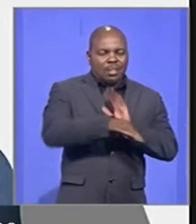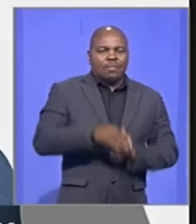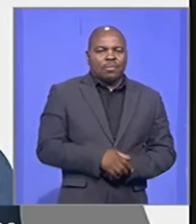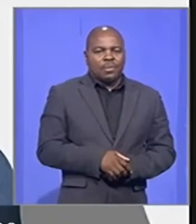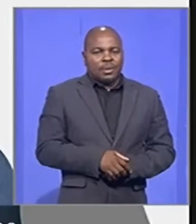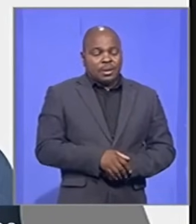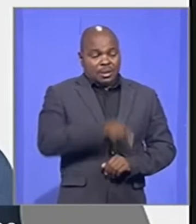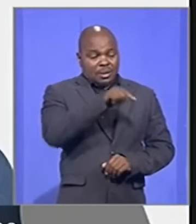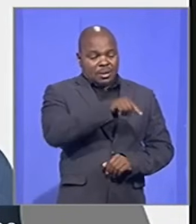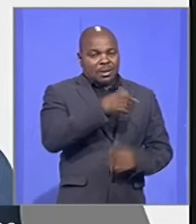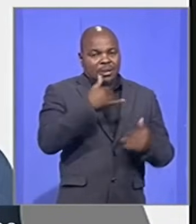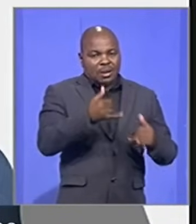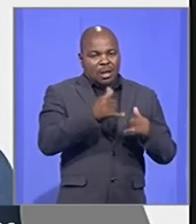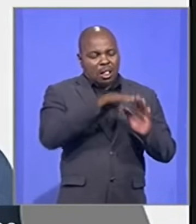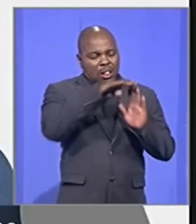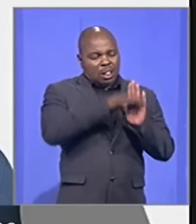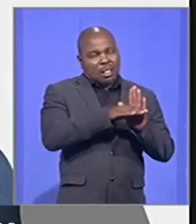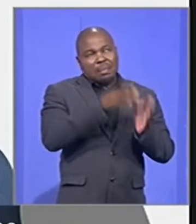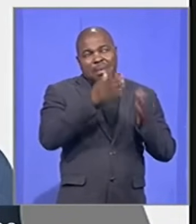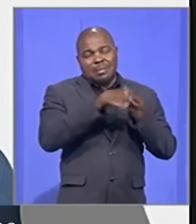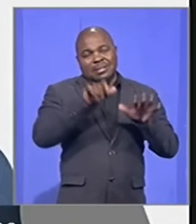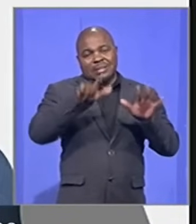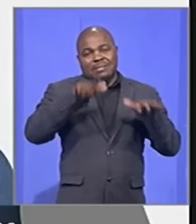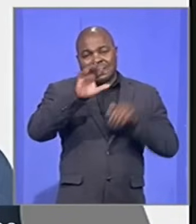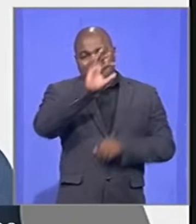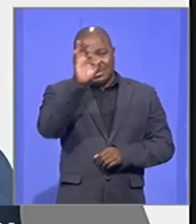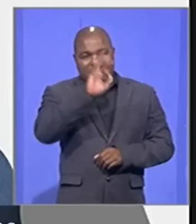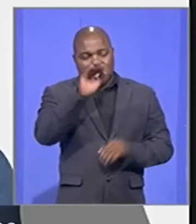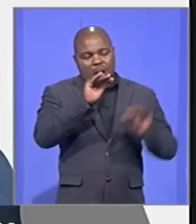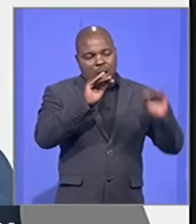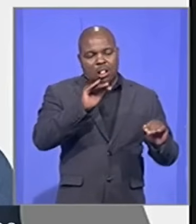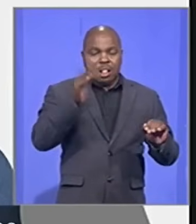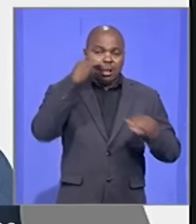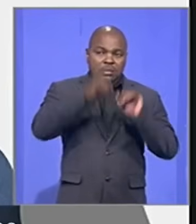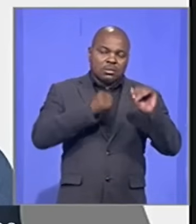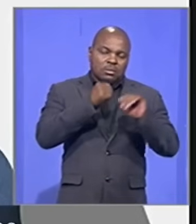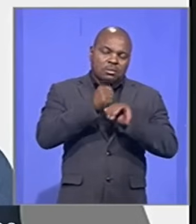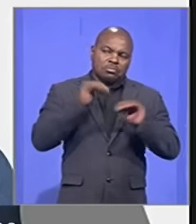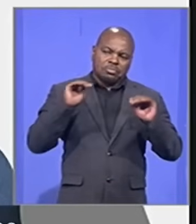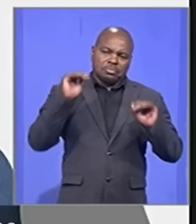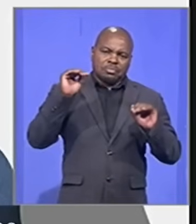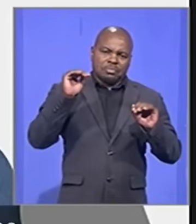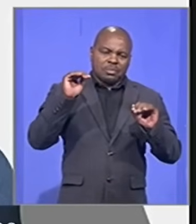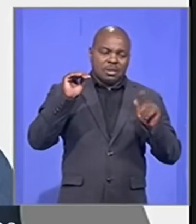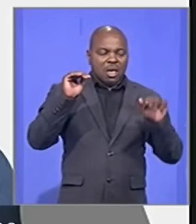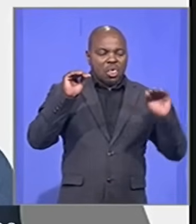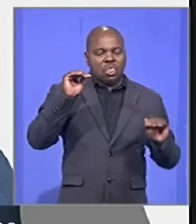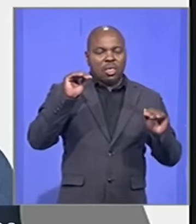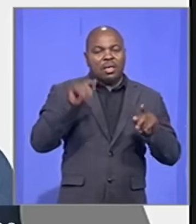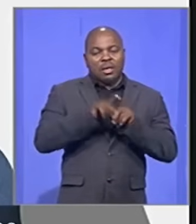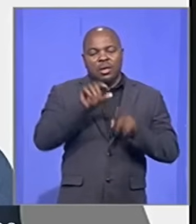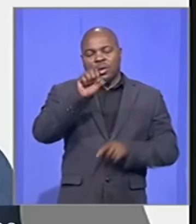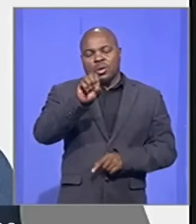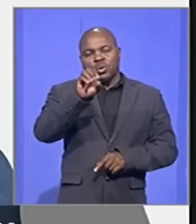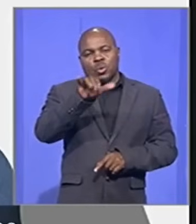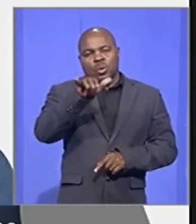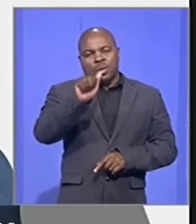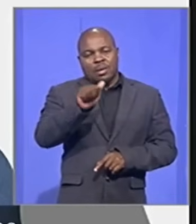estimate was reduced by about 17% compared to last season. Even more severely, soybeans were reduced